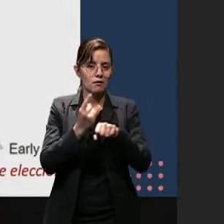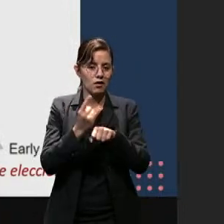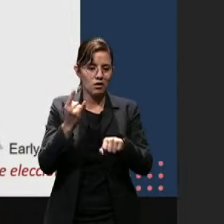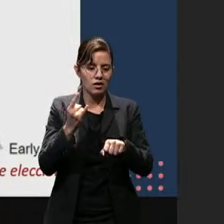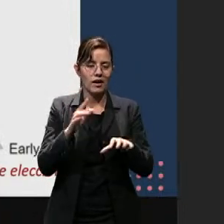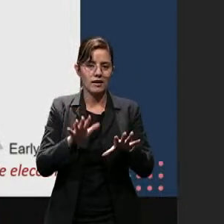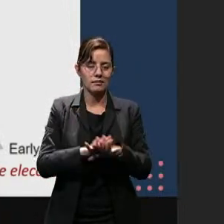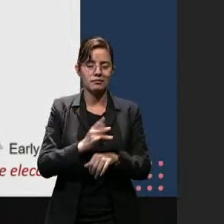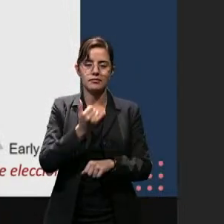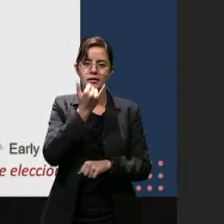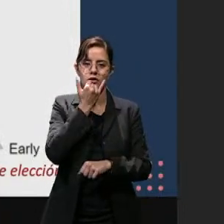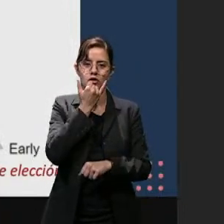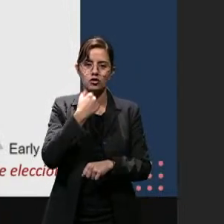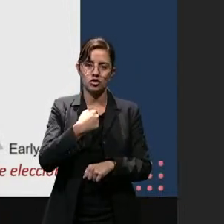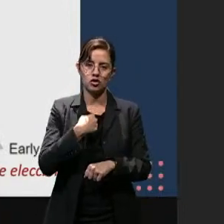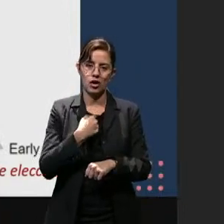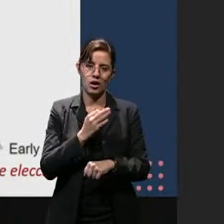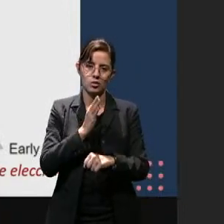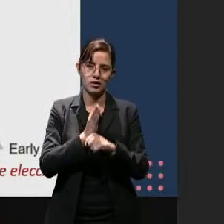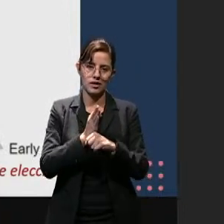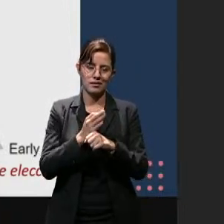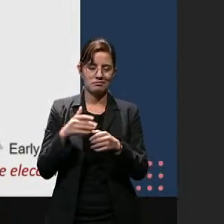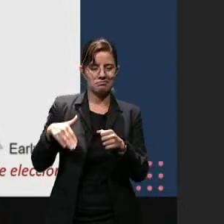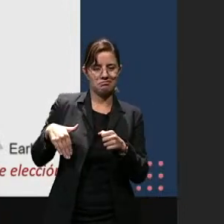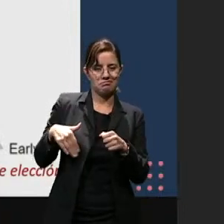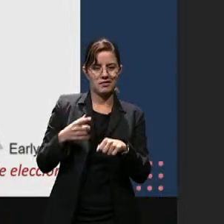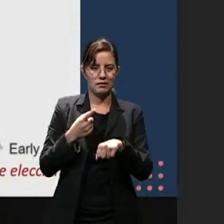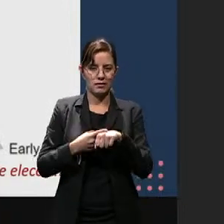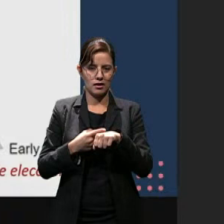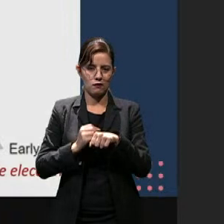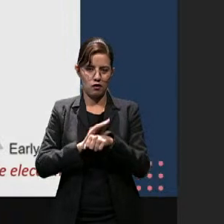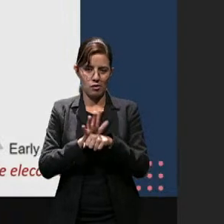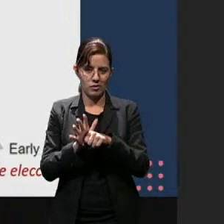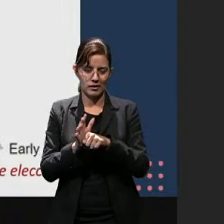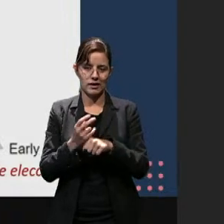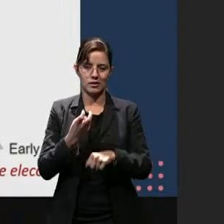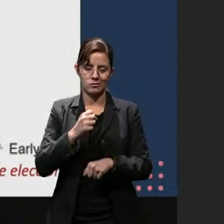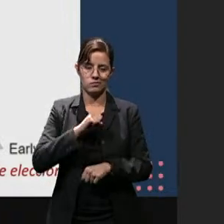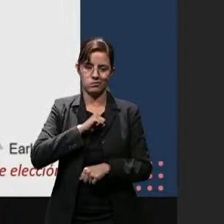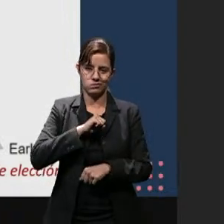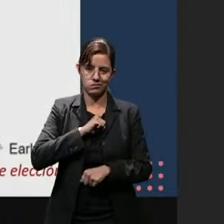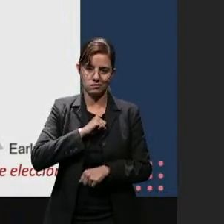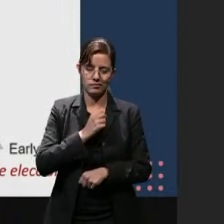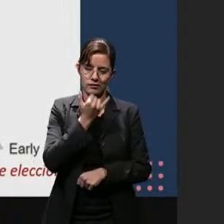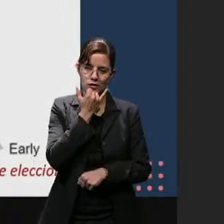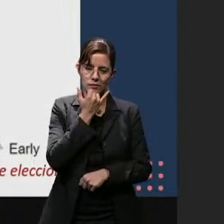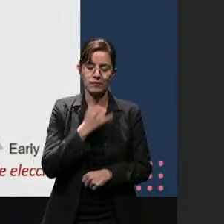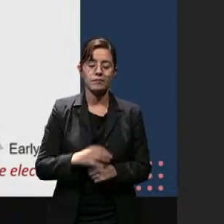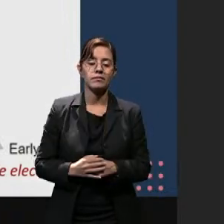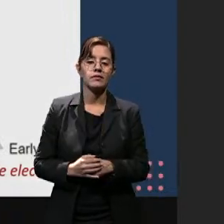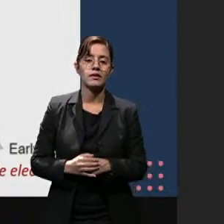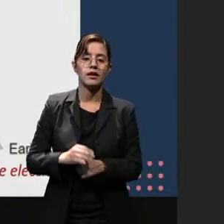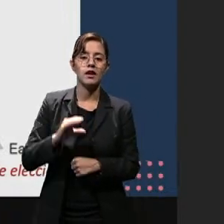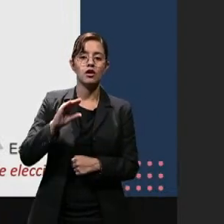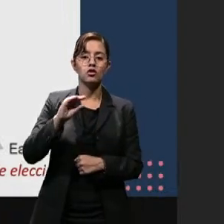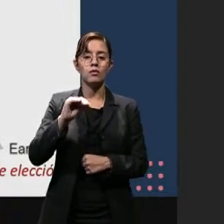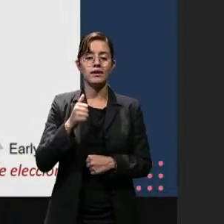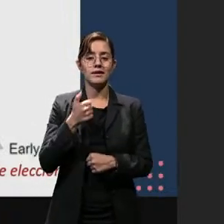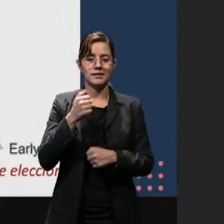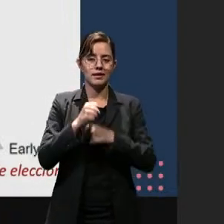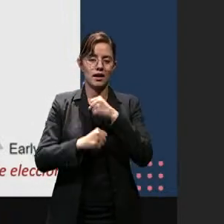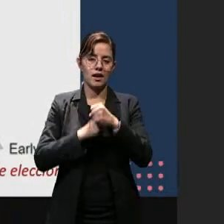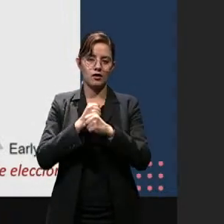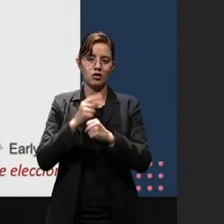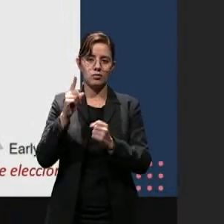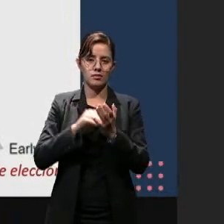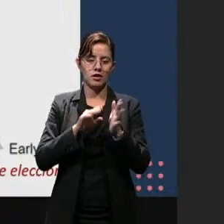apologies. In 1996, the majority of Americans were voting at the polls on election day, and that's